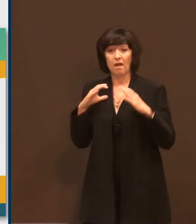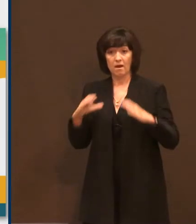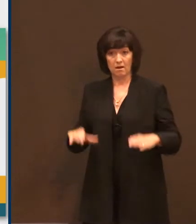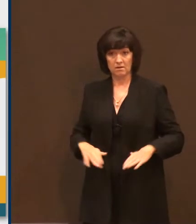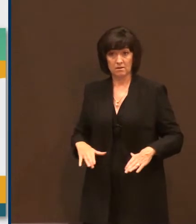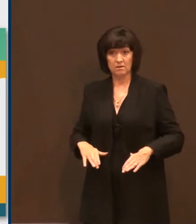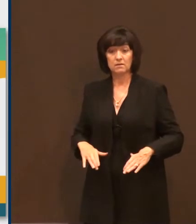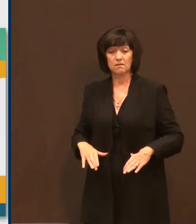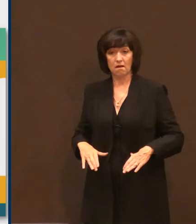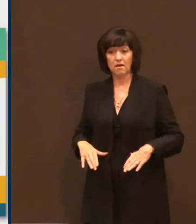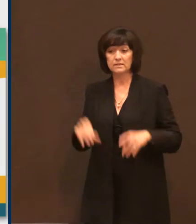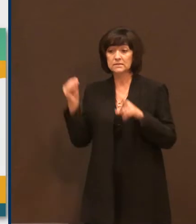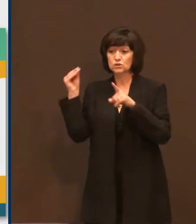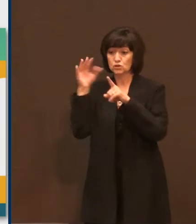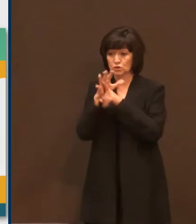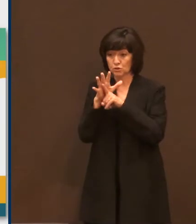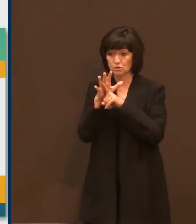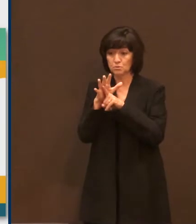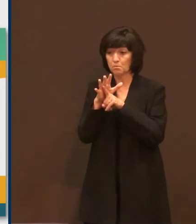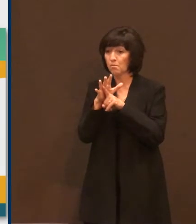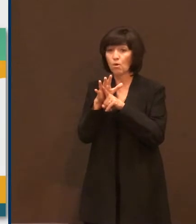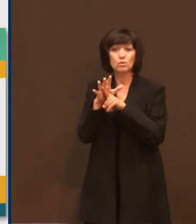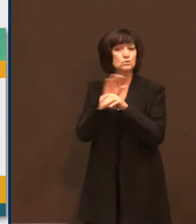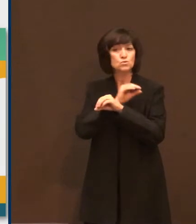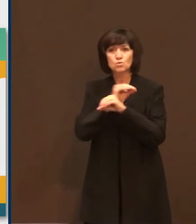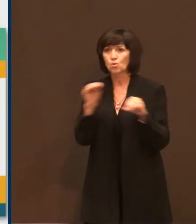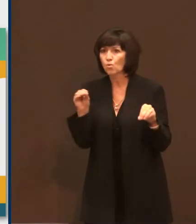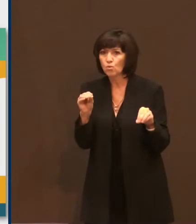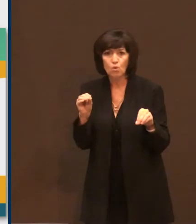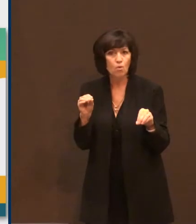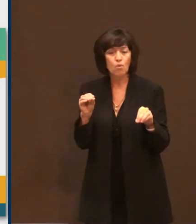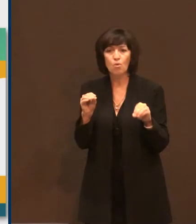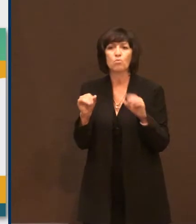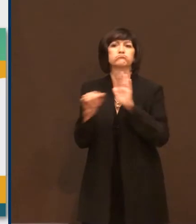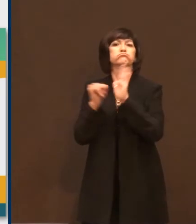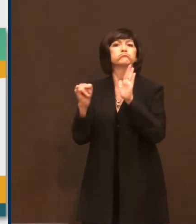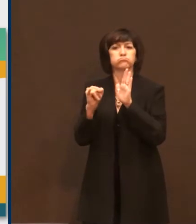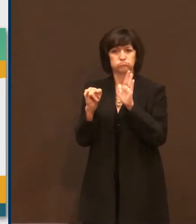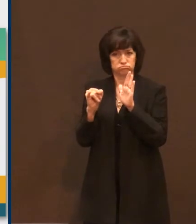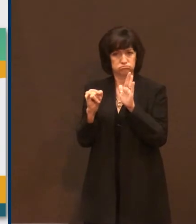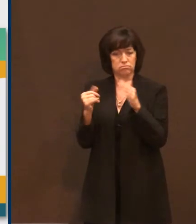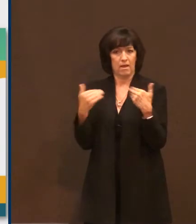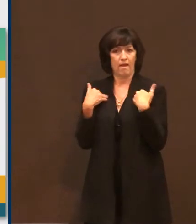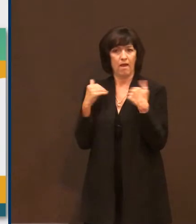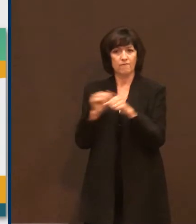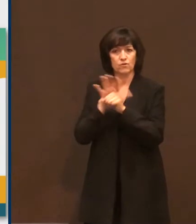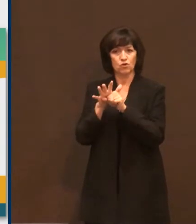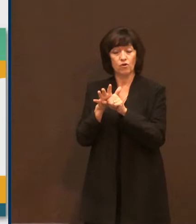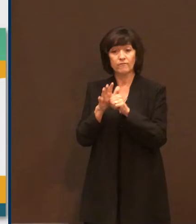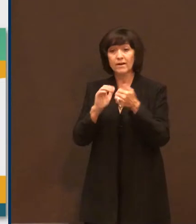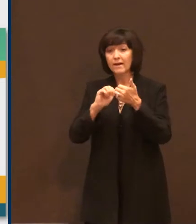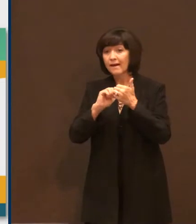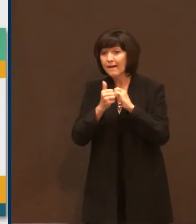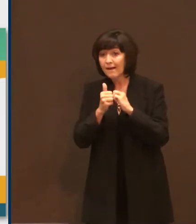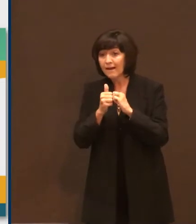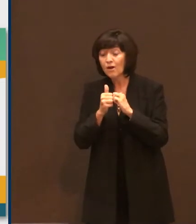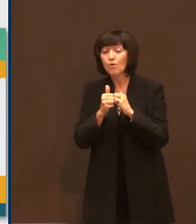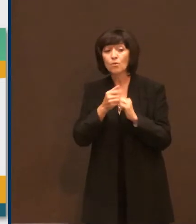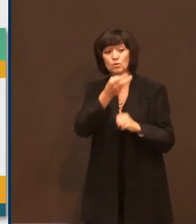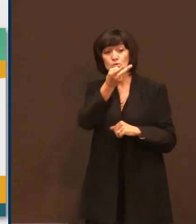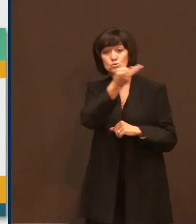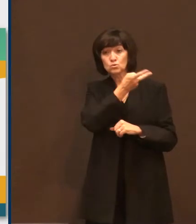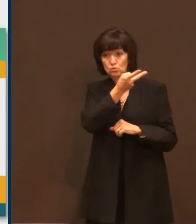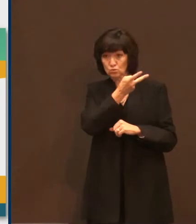this is because all the hairstylists in the salon, including the 2 hairstylists who were COVID positive,